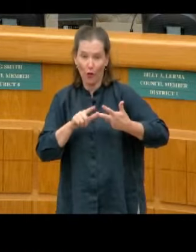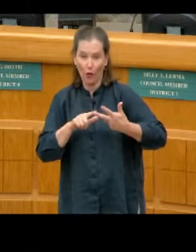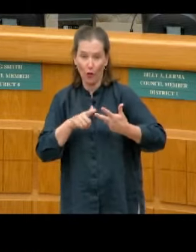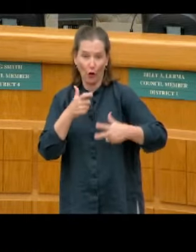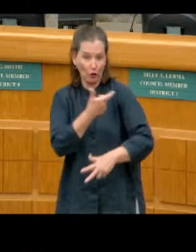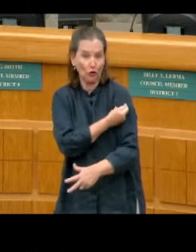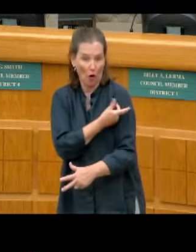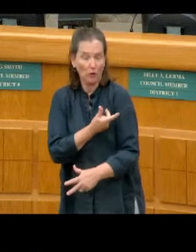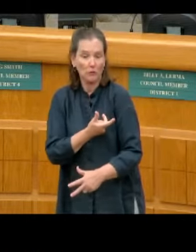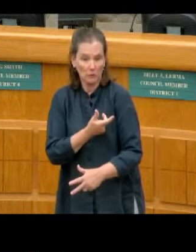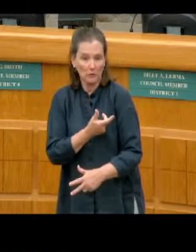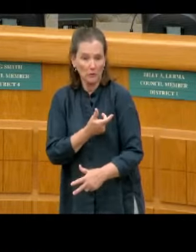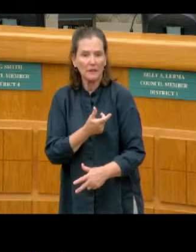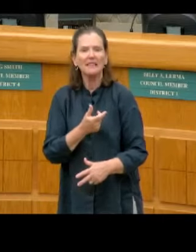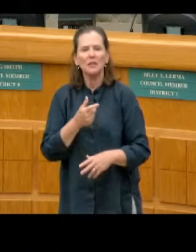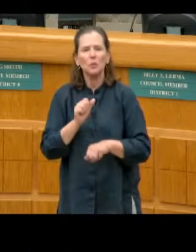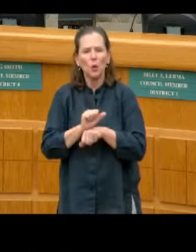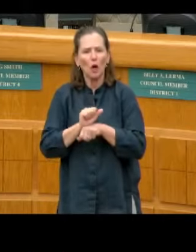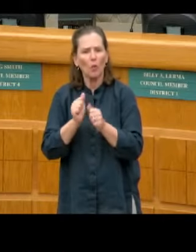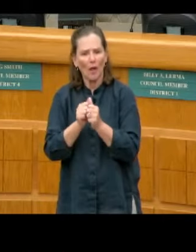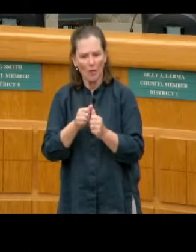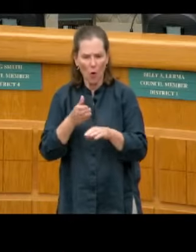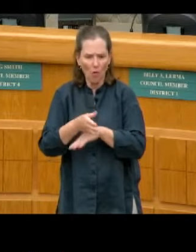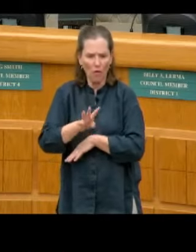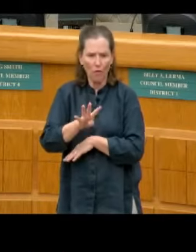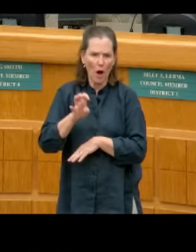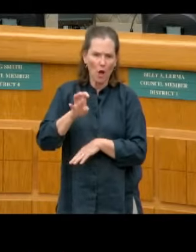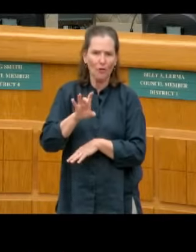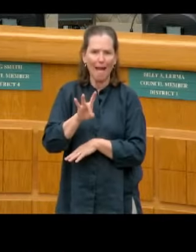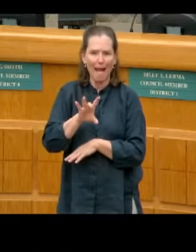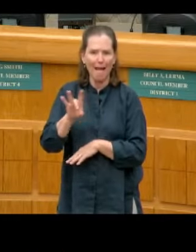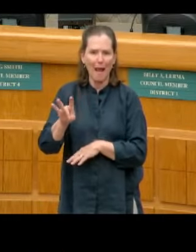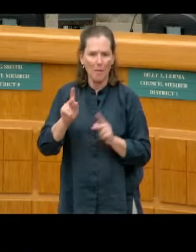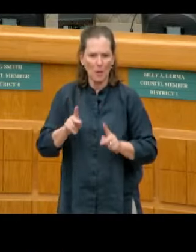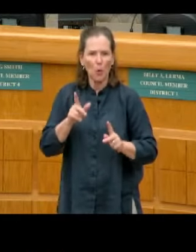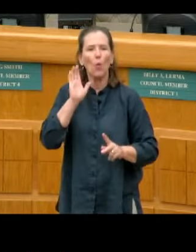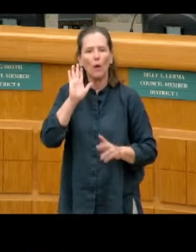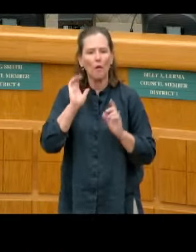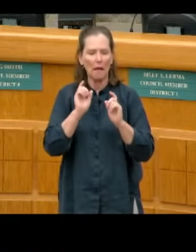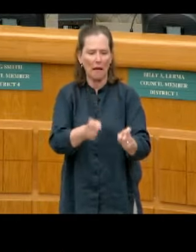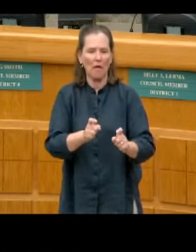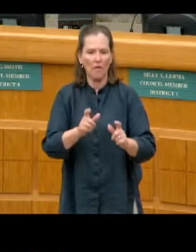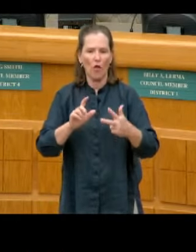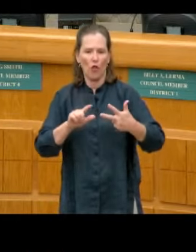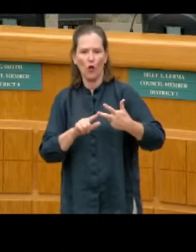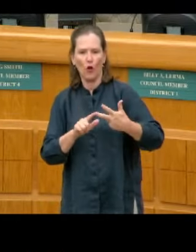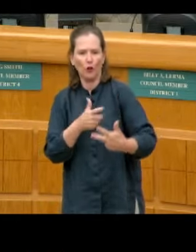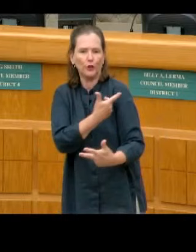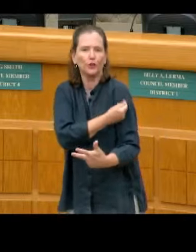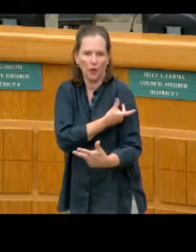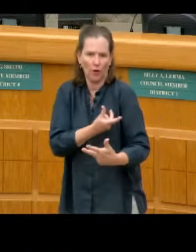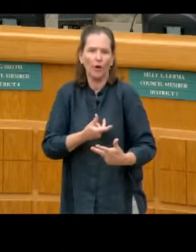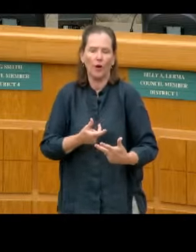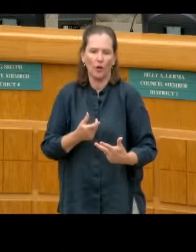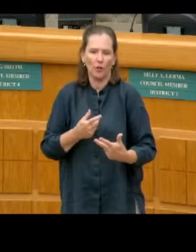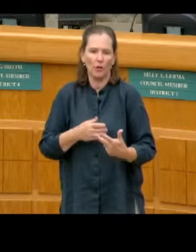working on 488 senior citizens who will be receiving their additional dose. If you're a senior